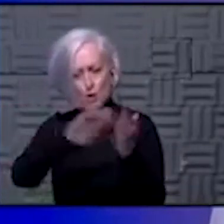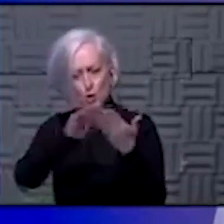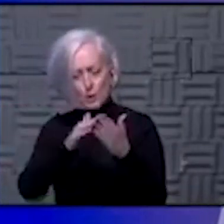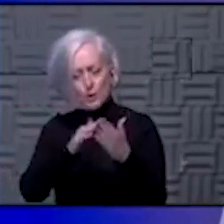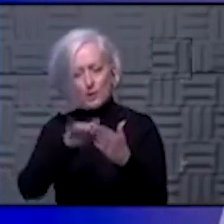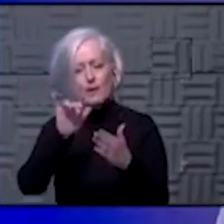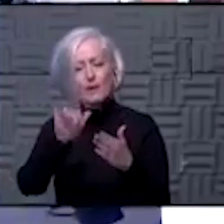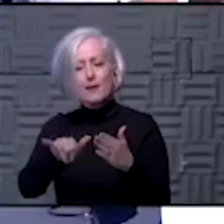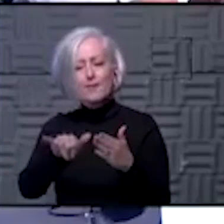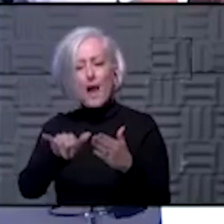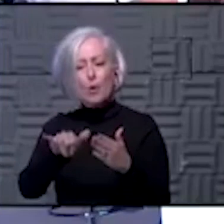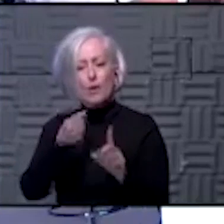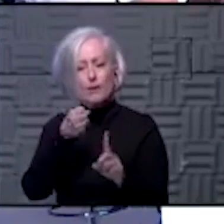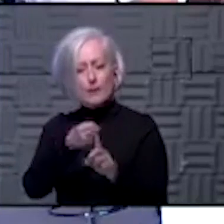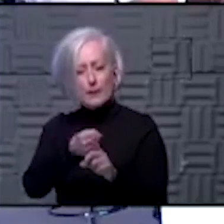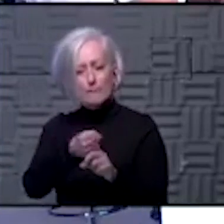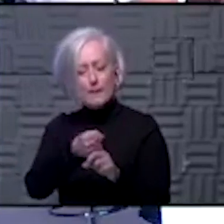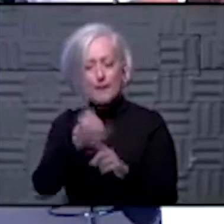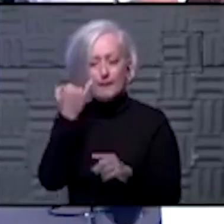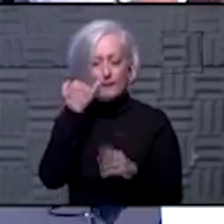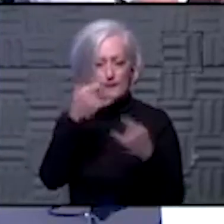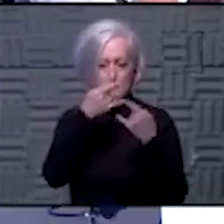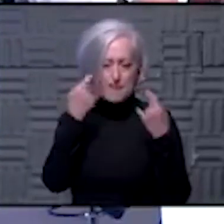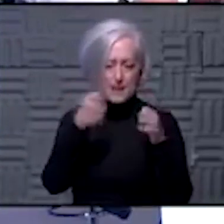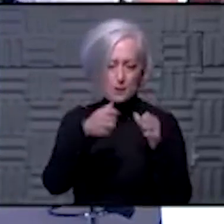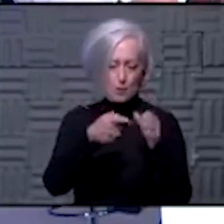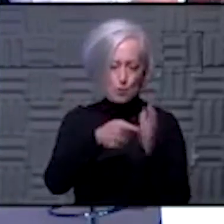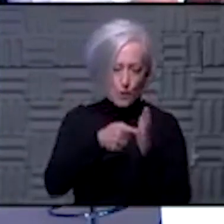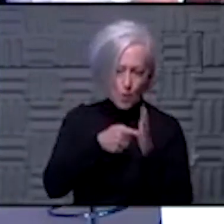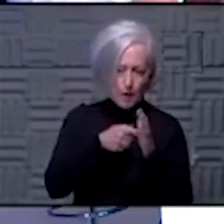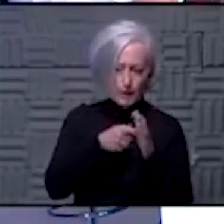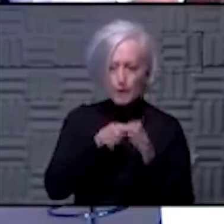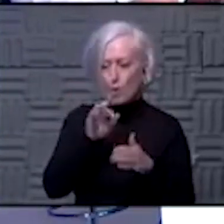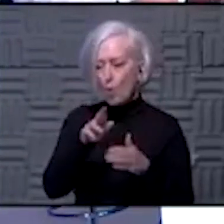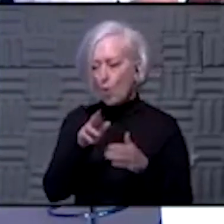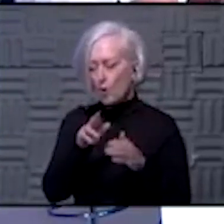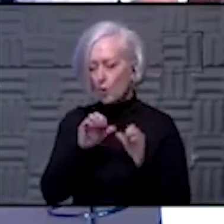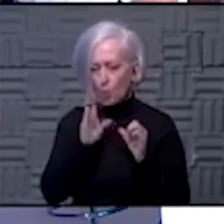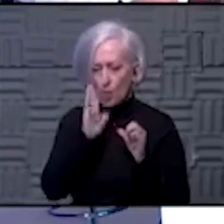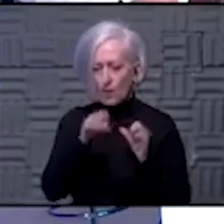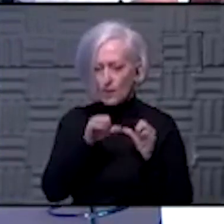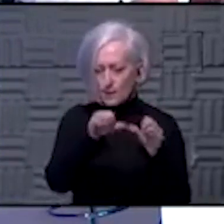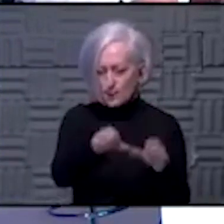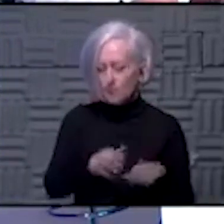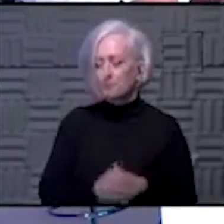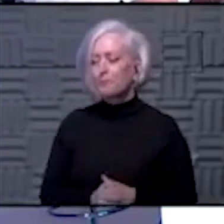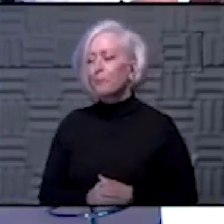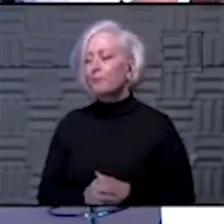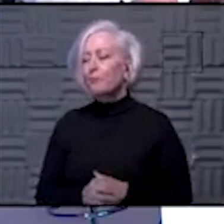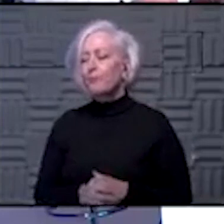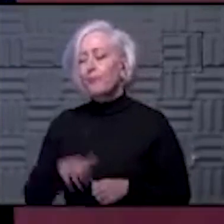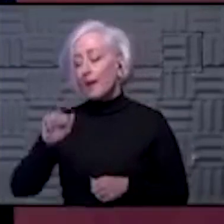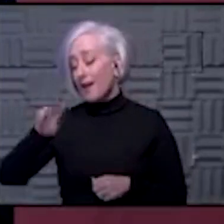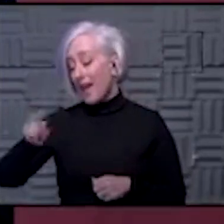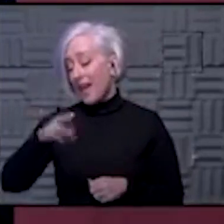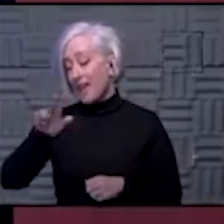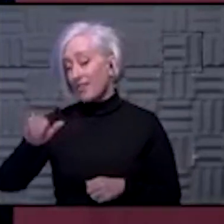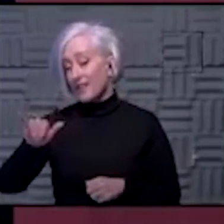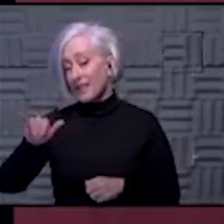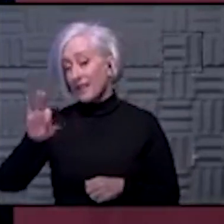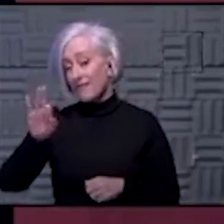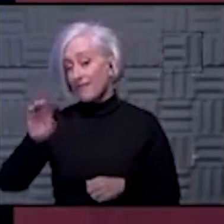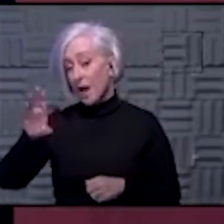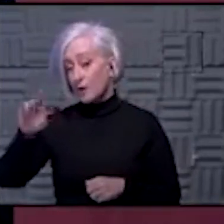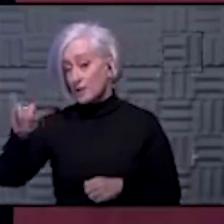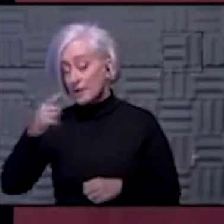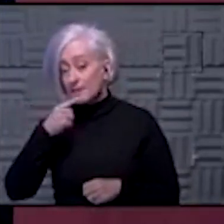well. Yeah, I think that's right. And I think obviously we don't really know. Anthony Fauci said by next October, things